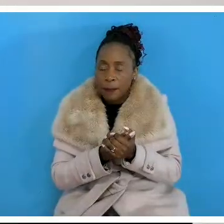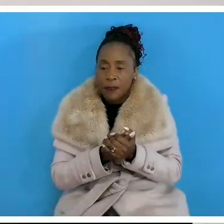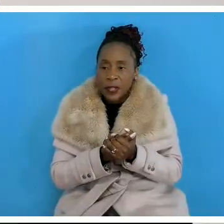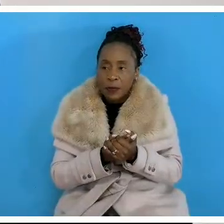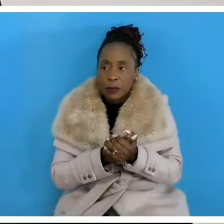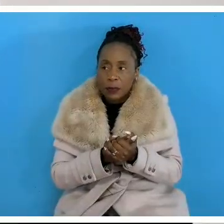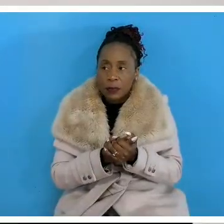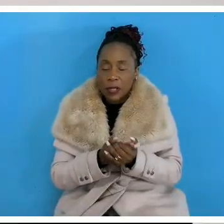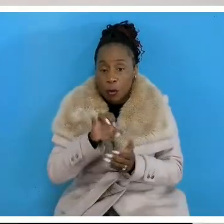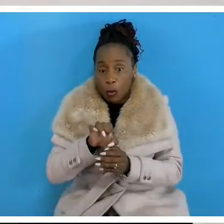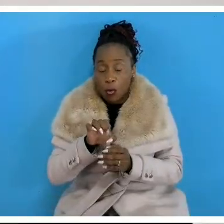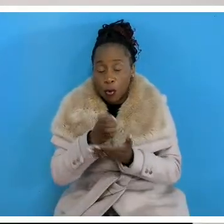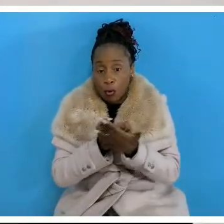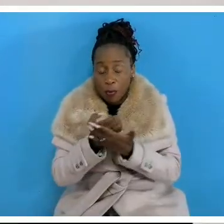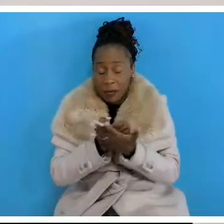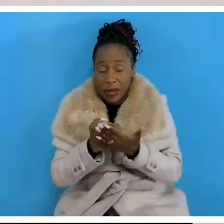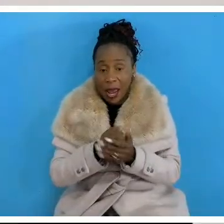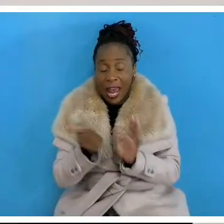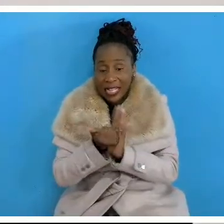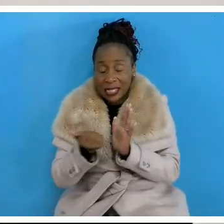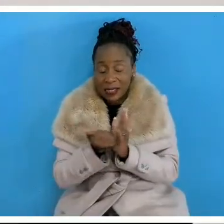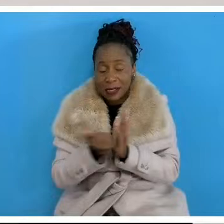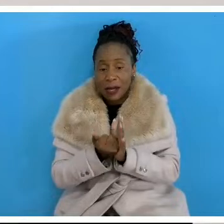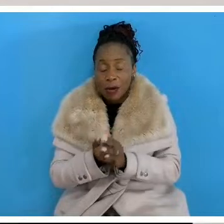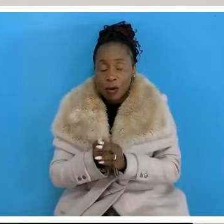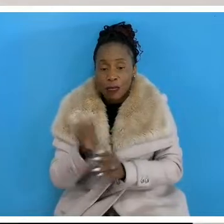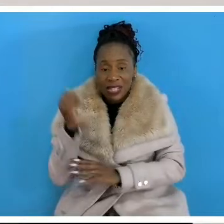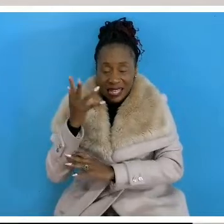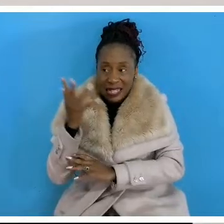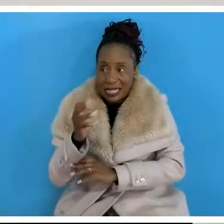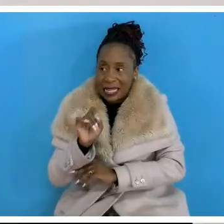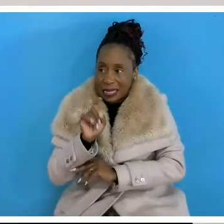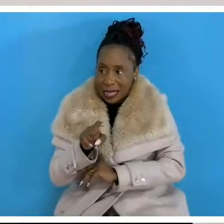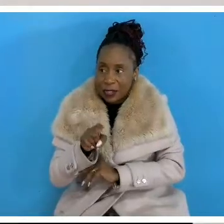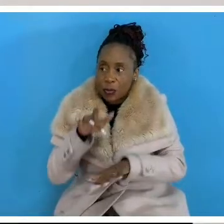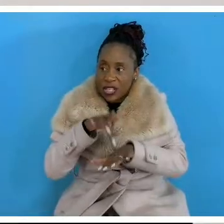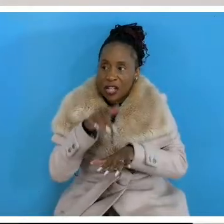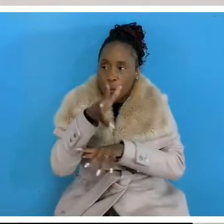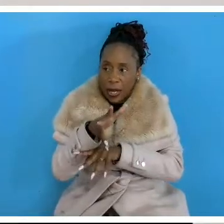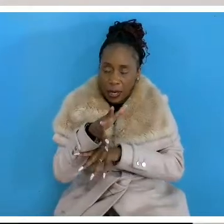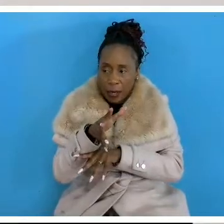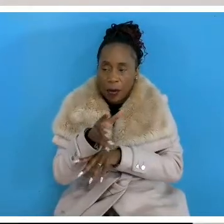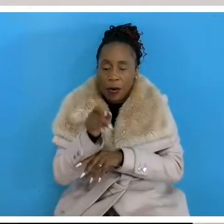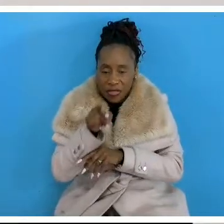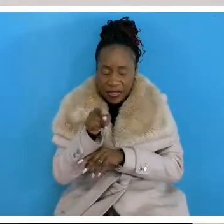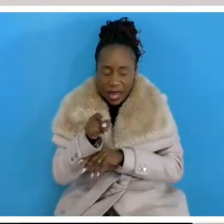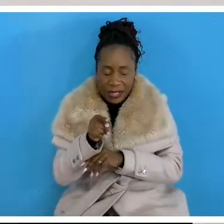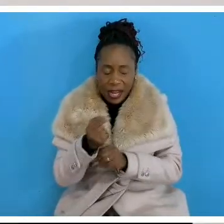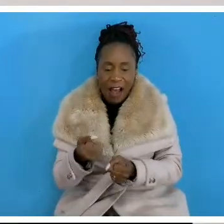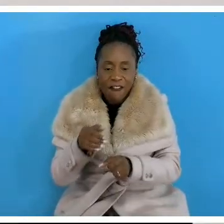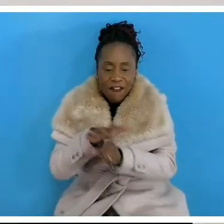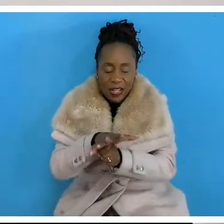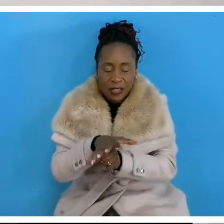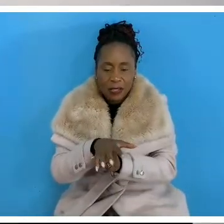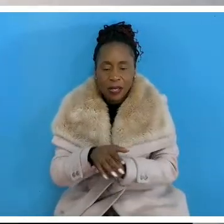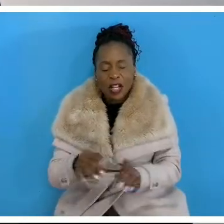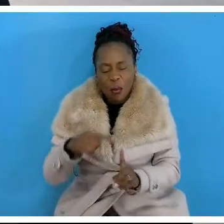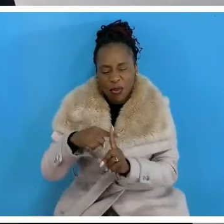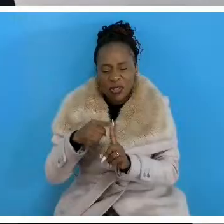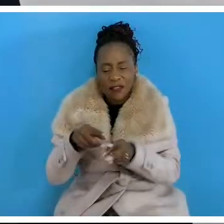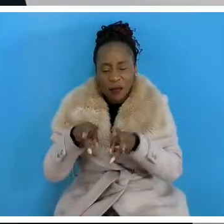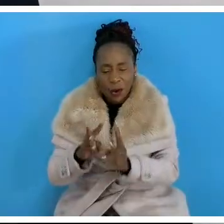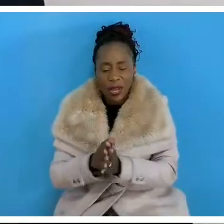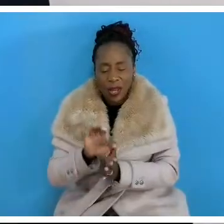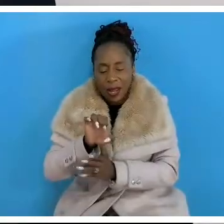presentation. This is an important presentation because it will also touch upon how this will affect, in a positive way, Eldorado Park. Thank